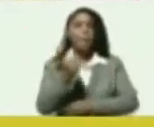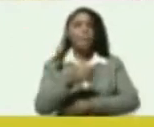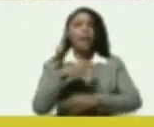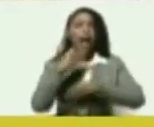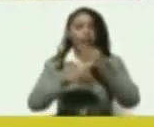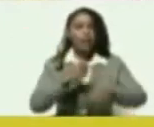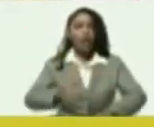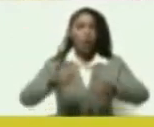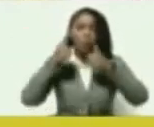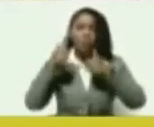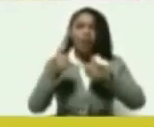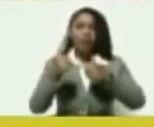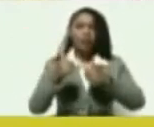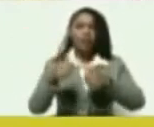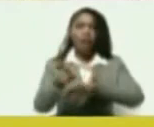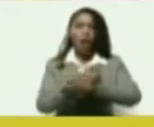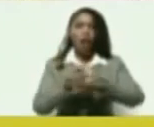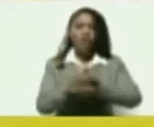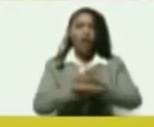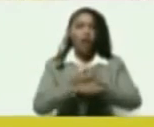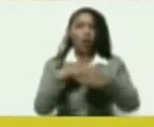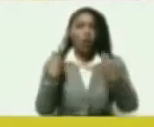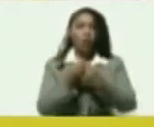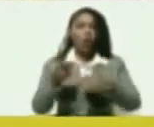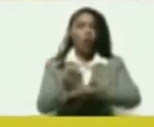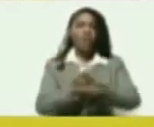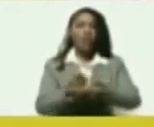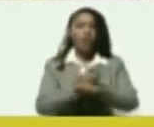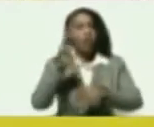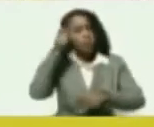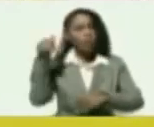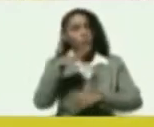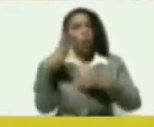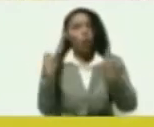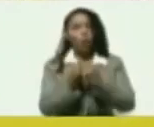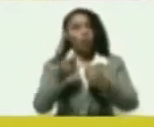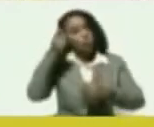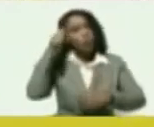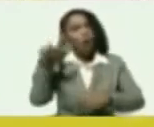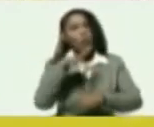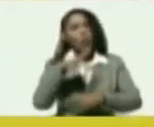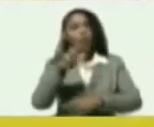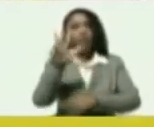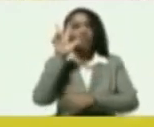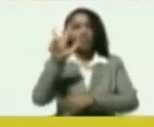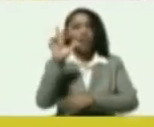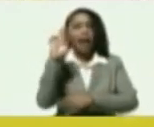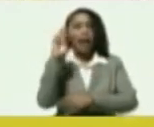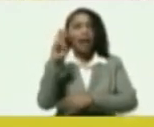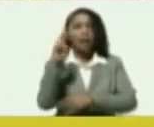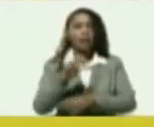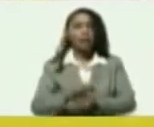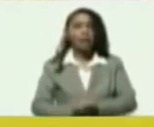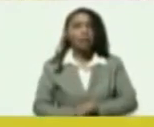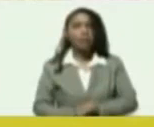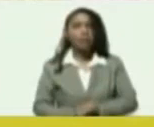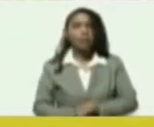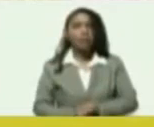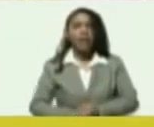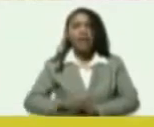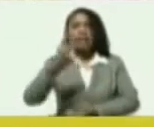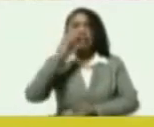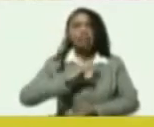better and to do it well. To do it well with the government, for the government, with the people, for the people. 3